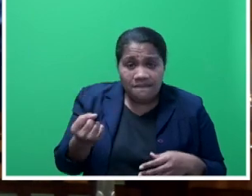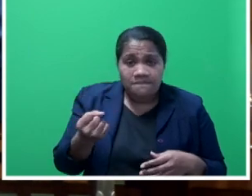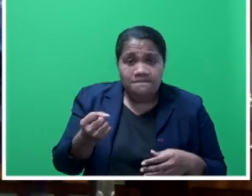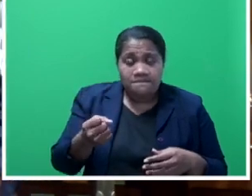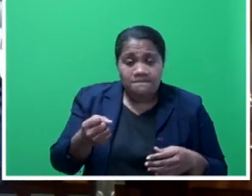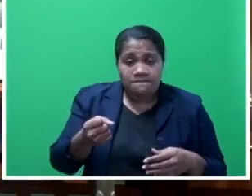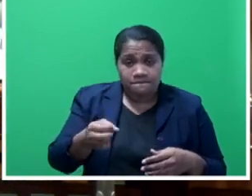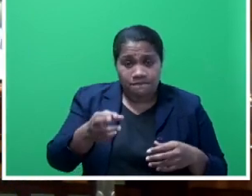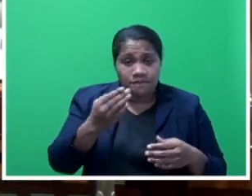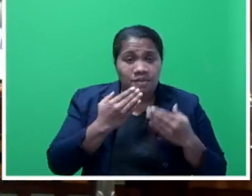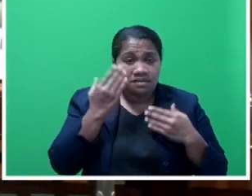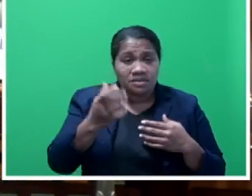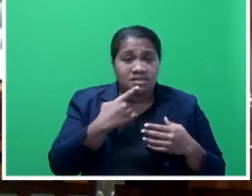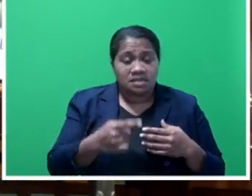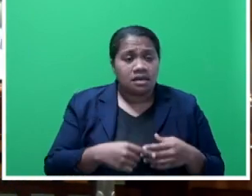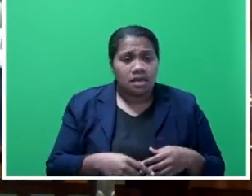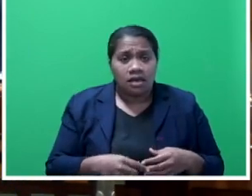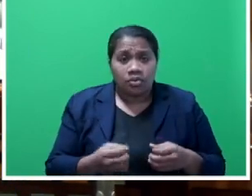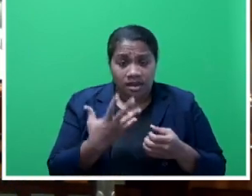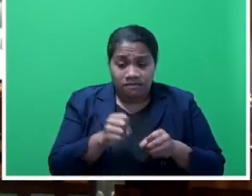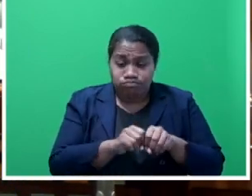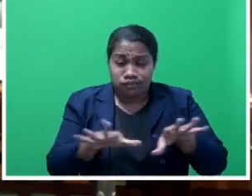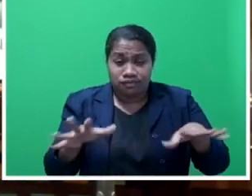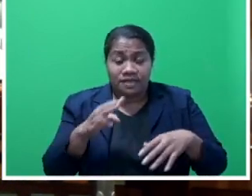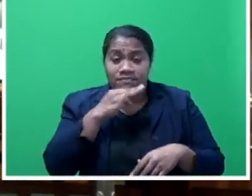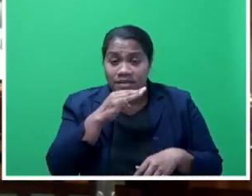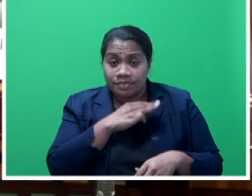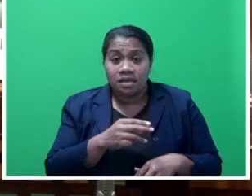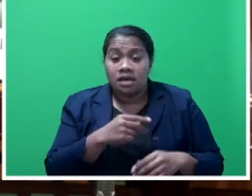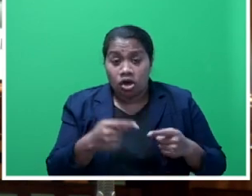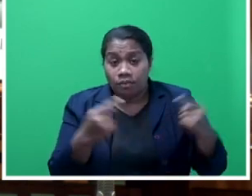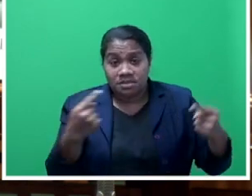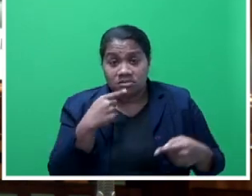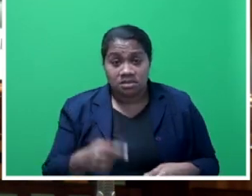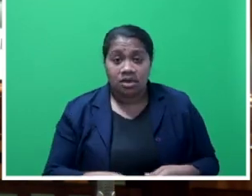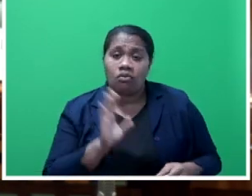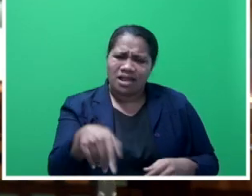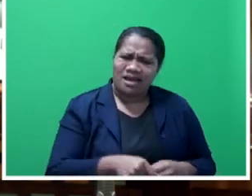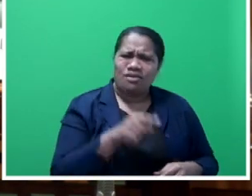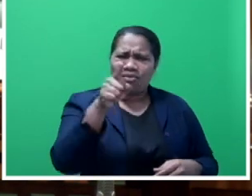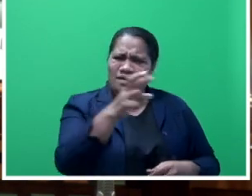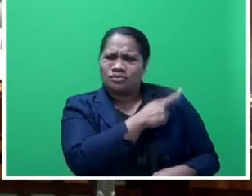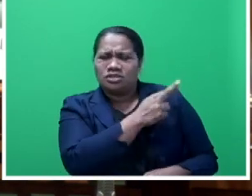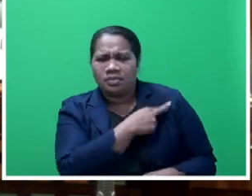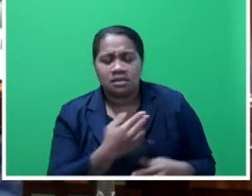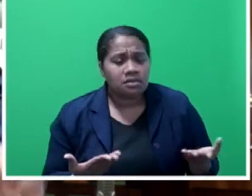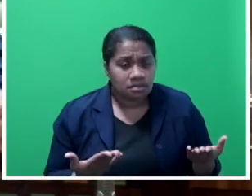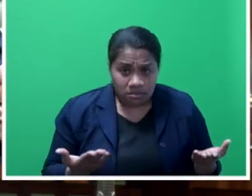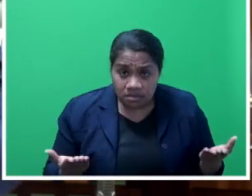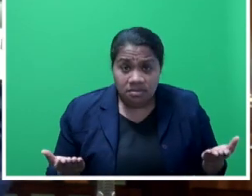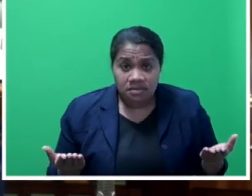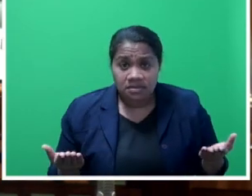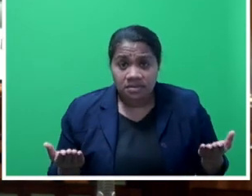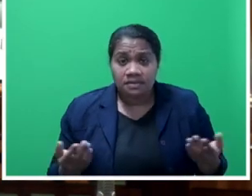Melbourne, does the opposition people go around and saying, we hold Scott Morrison responsible? Mr. Speaker, sir, we hold